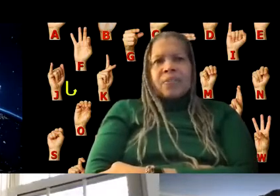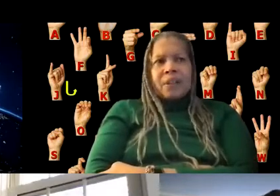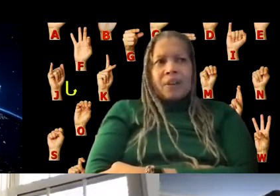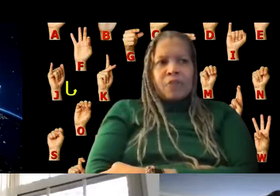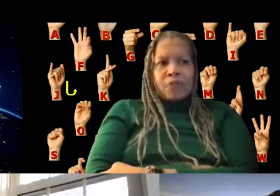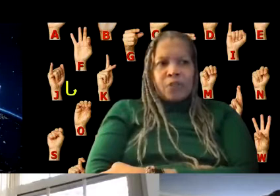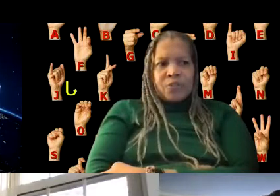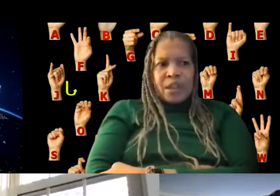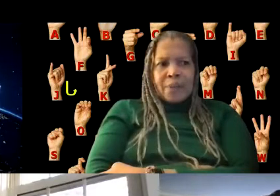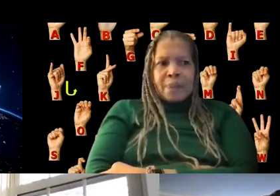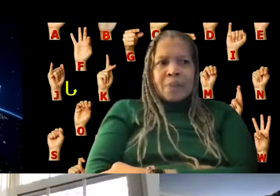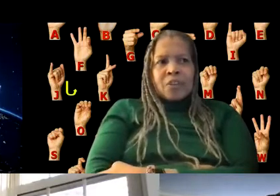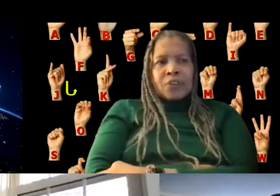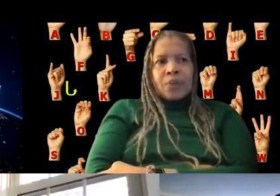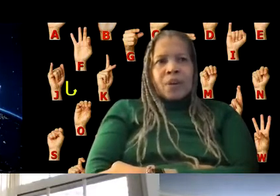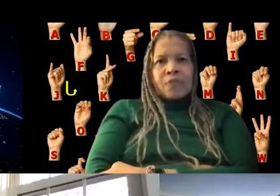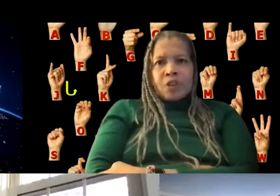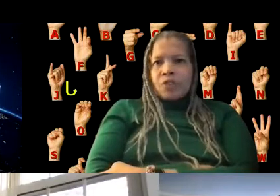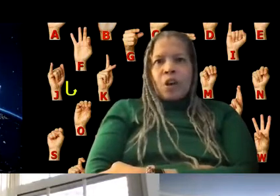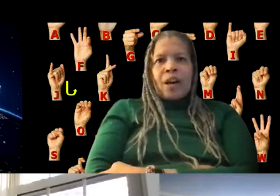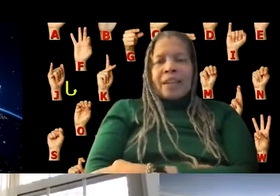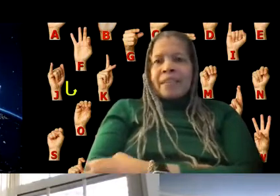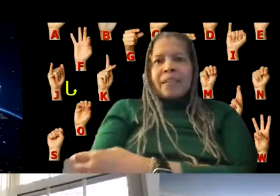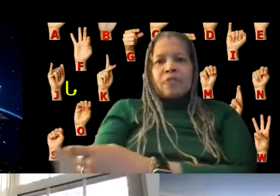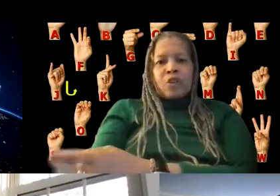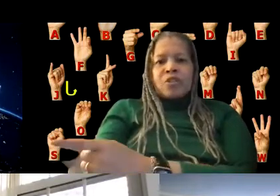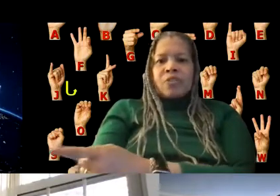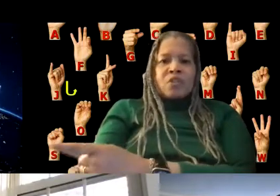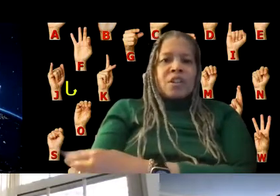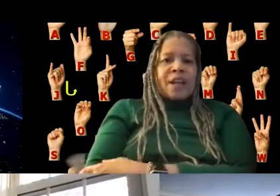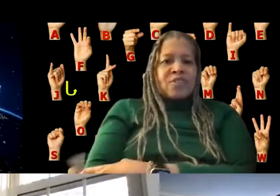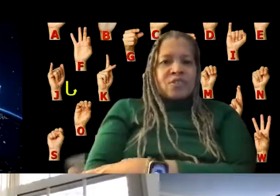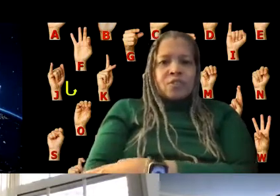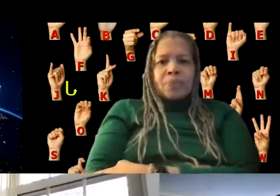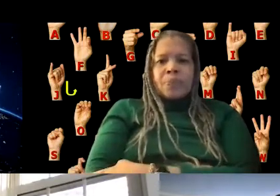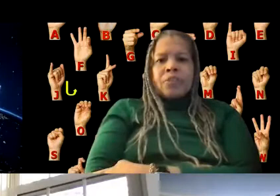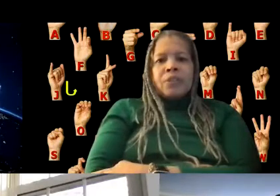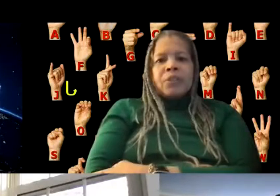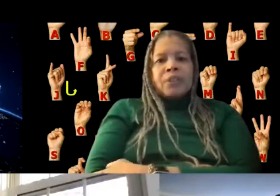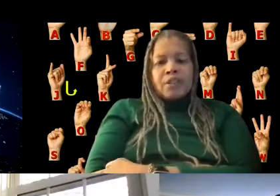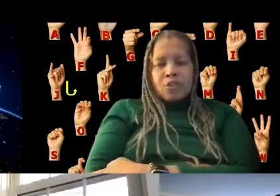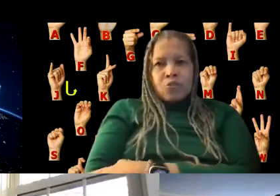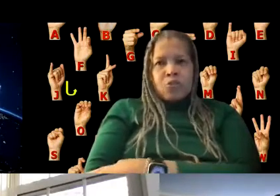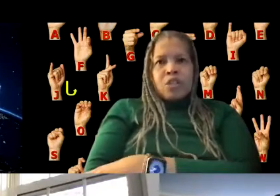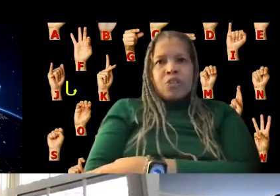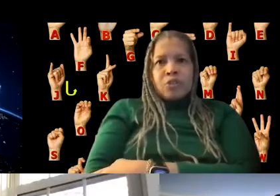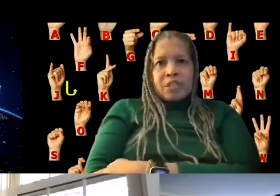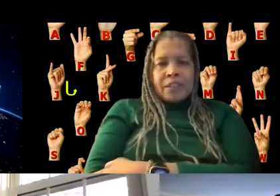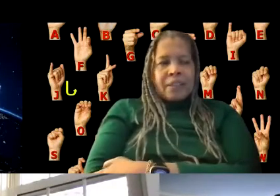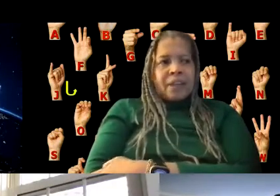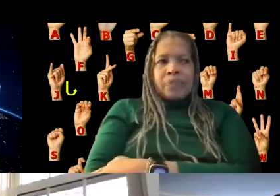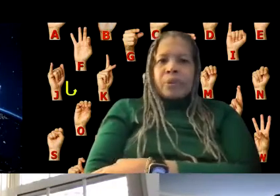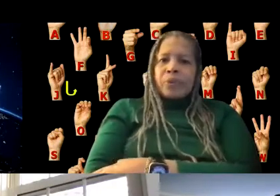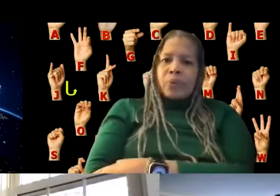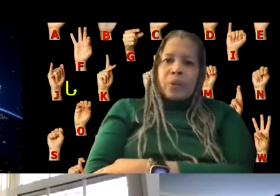on something all four of you said. So first of all, I think it's first diversity of actions. So the things that you do in your